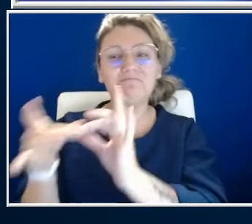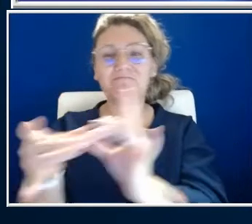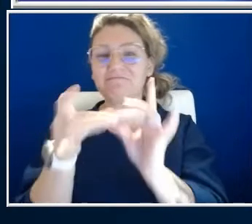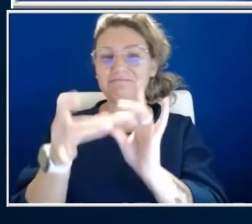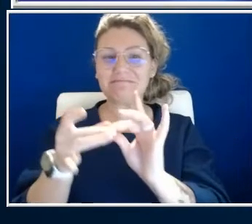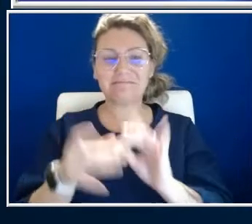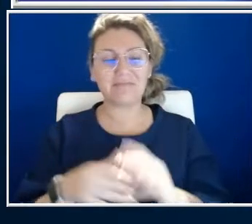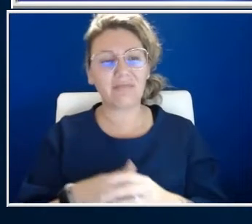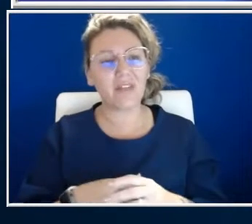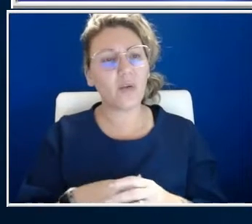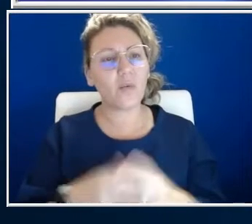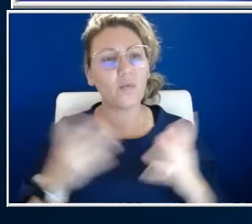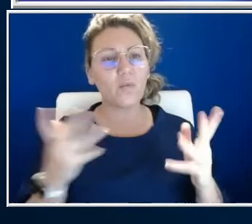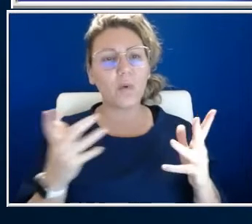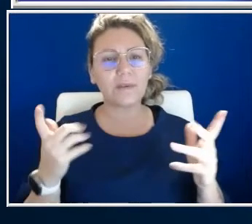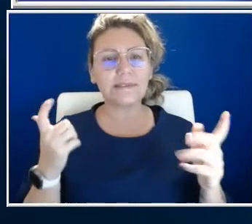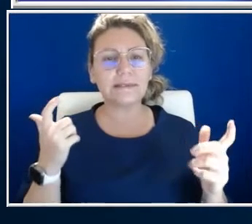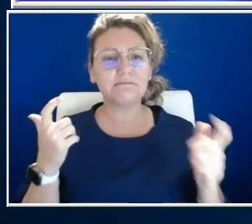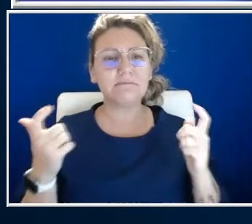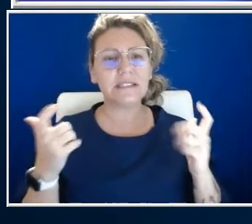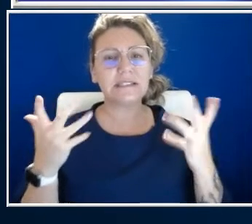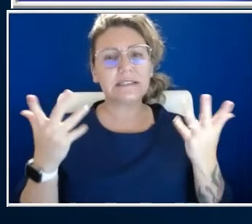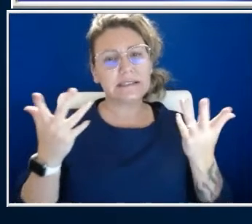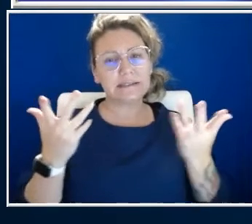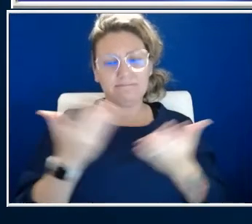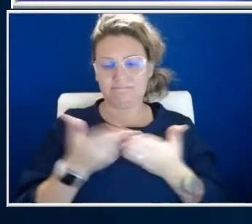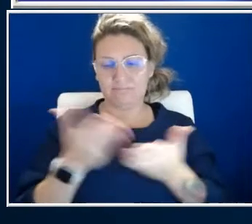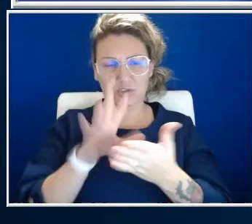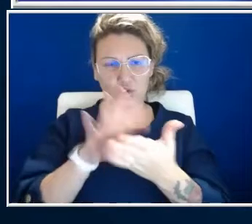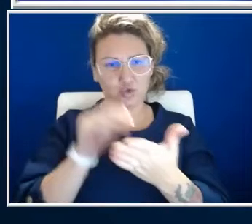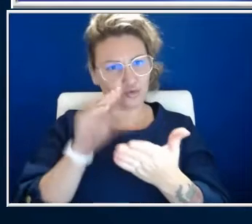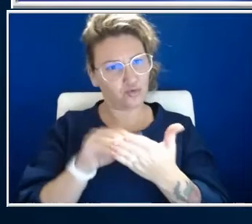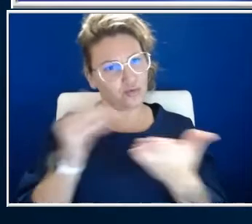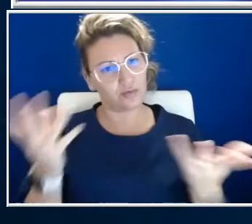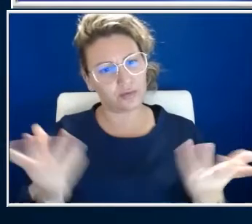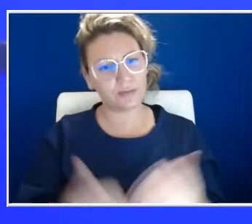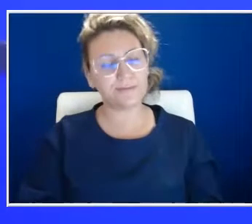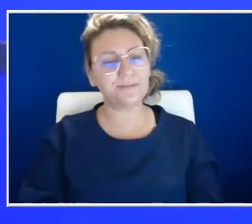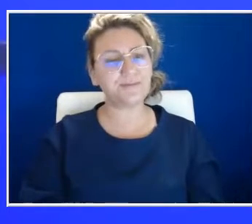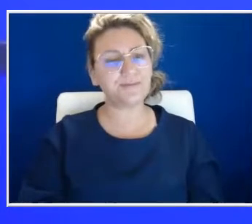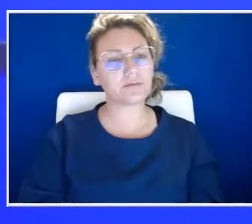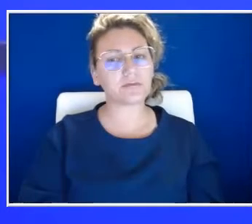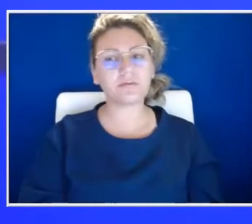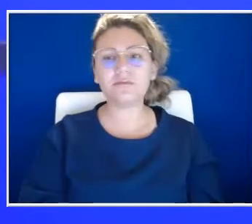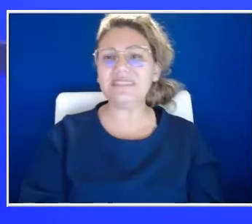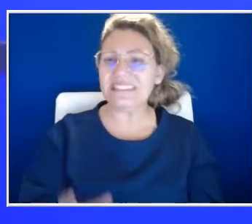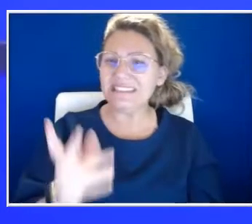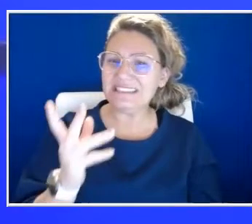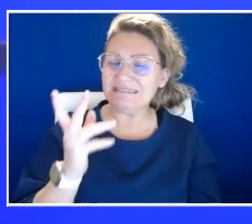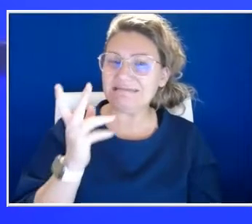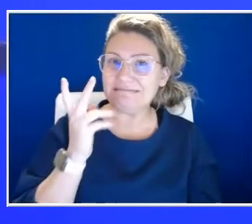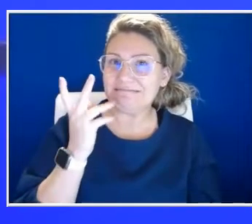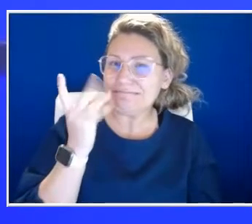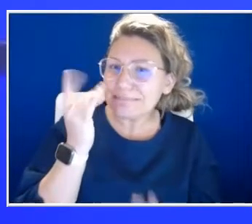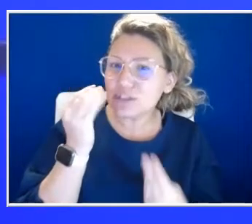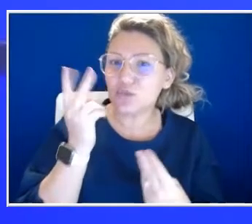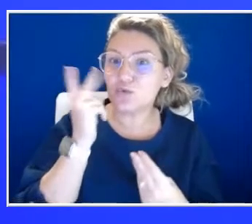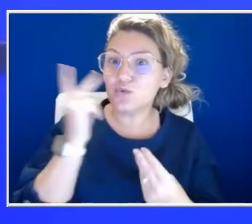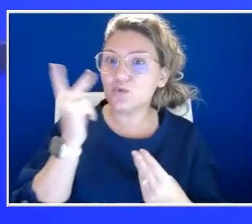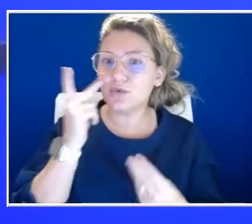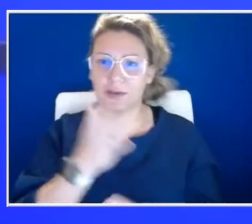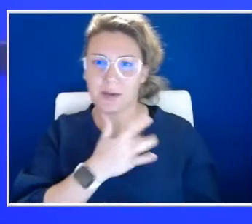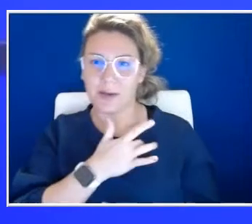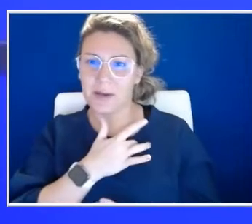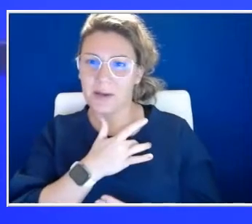think the biggest takeaway, or one of the biggest takeaways was? Well, I think you see the heart of our people here at KU. I